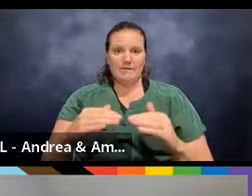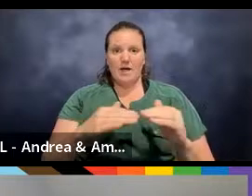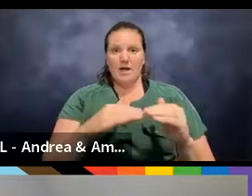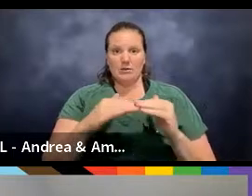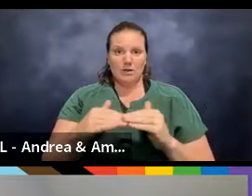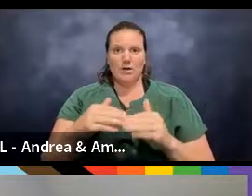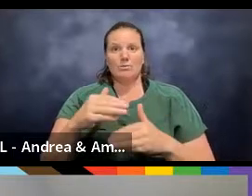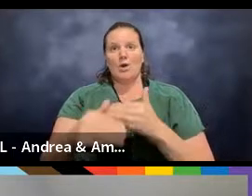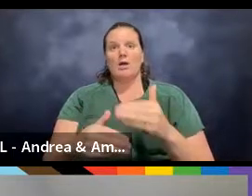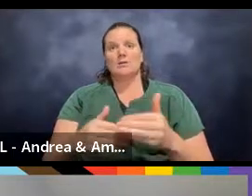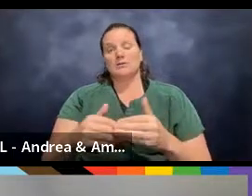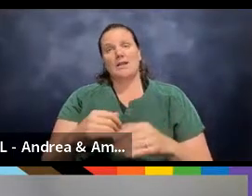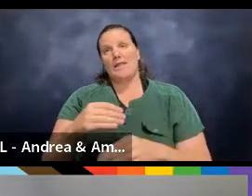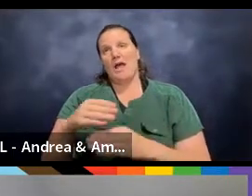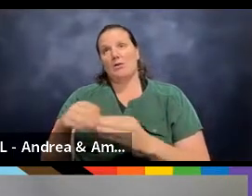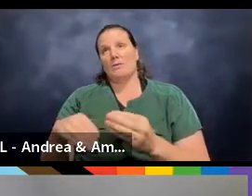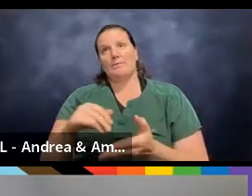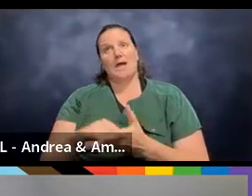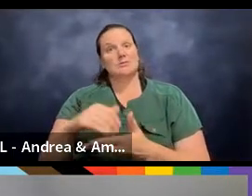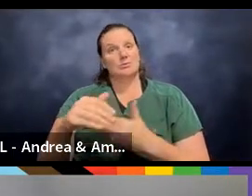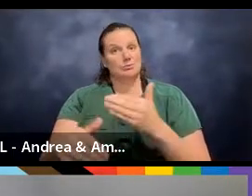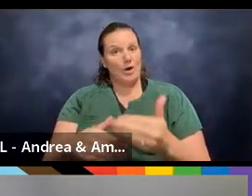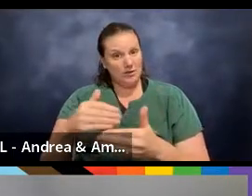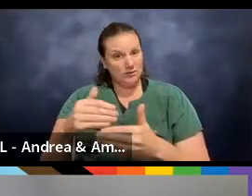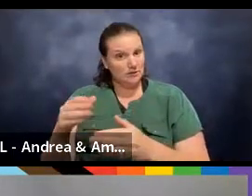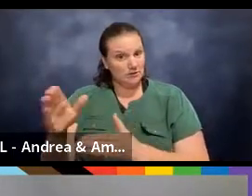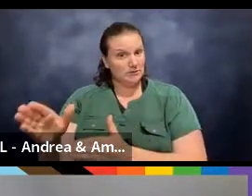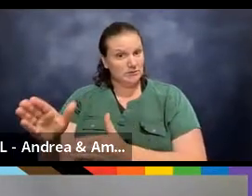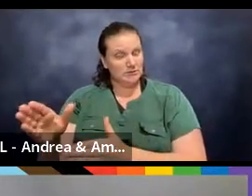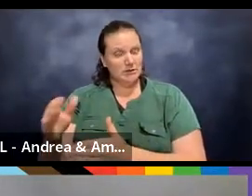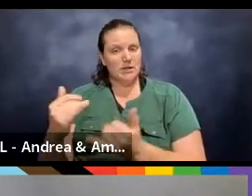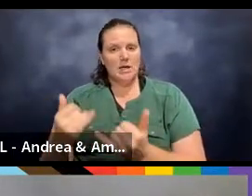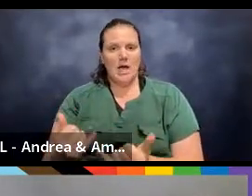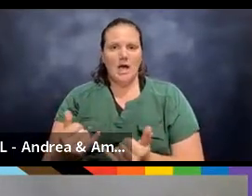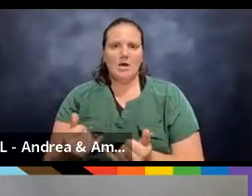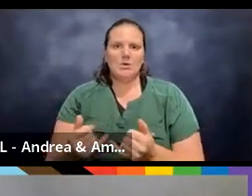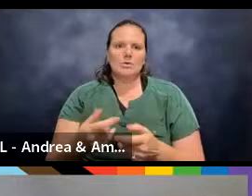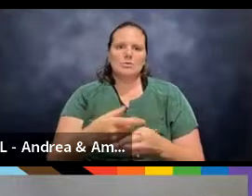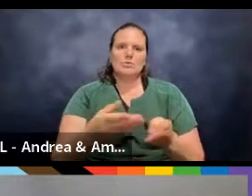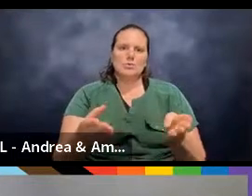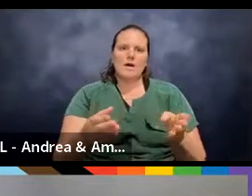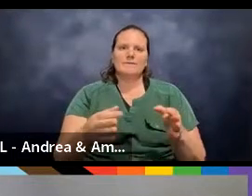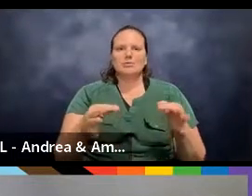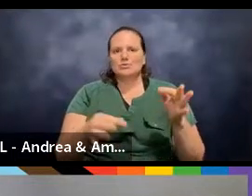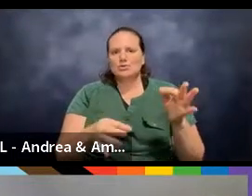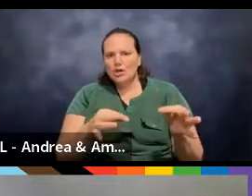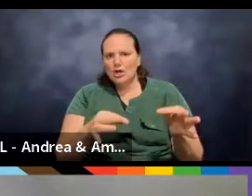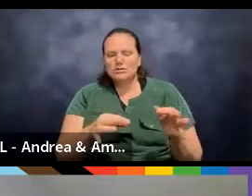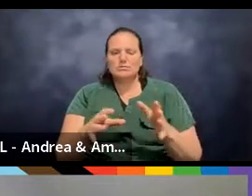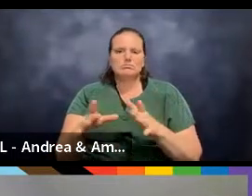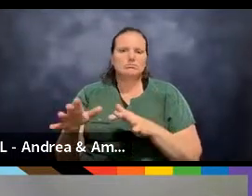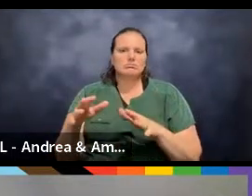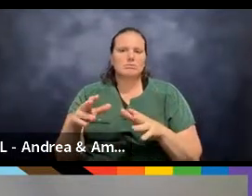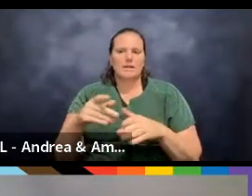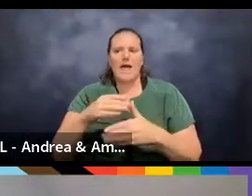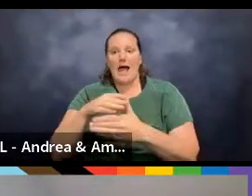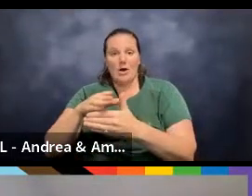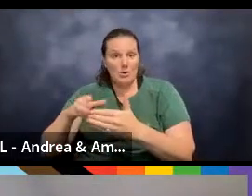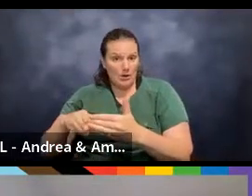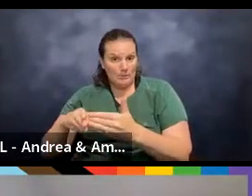the process and the outcome. So that was the process side. Now you all get to sort of judge, and the public gets to judge the outcome,